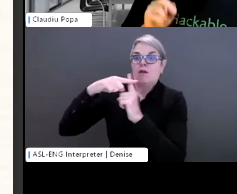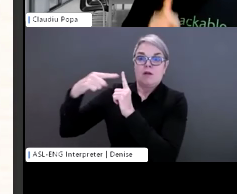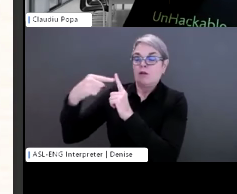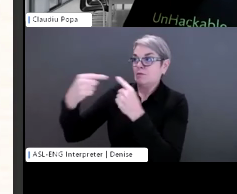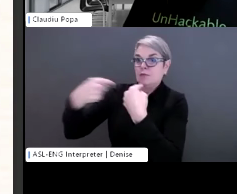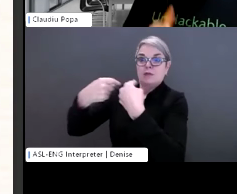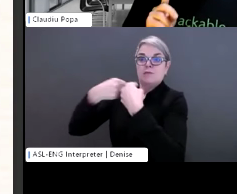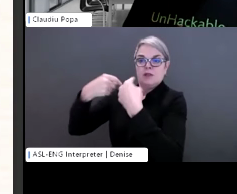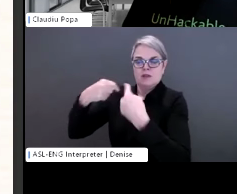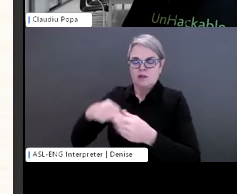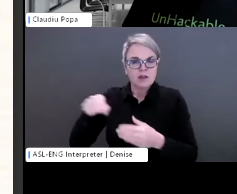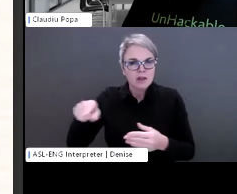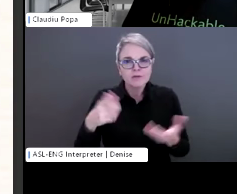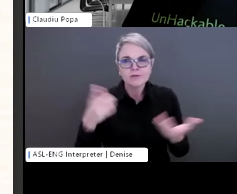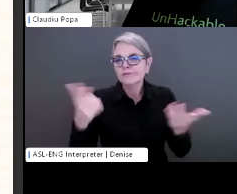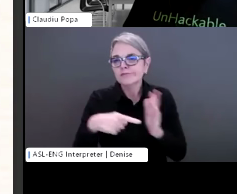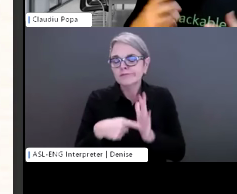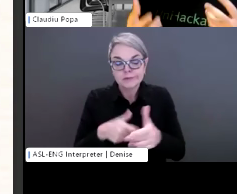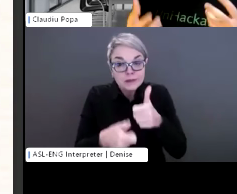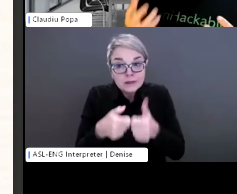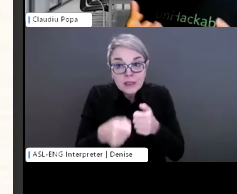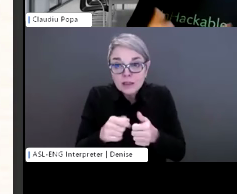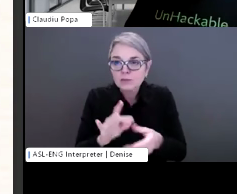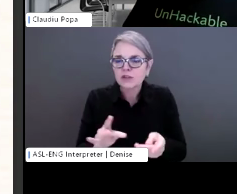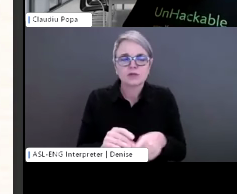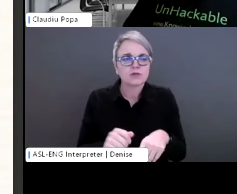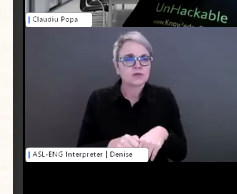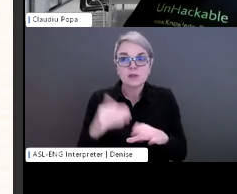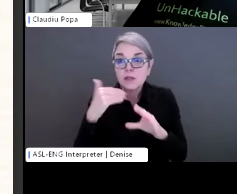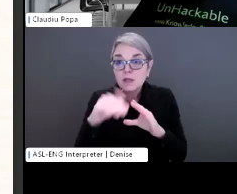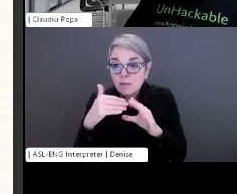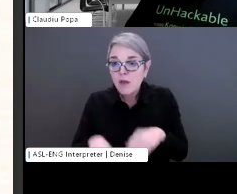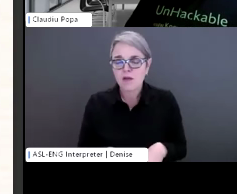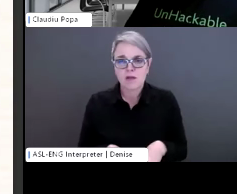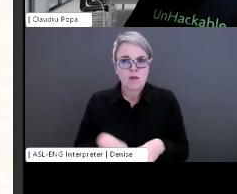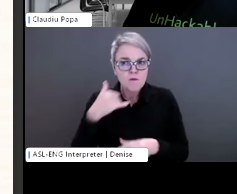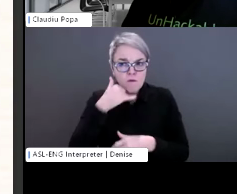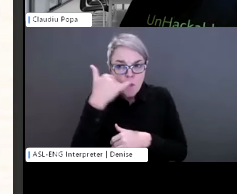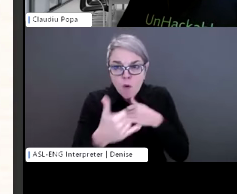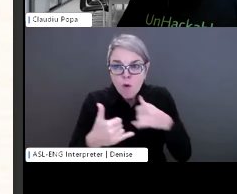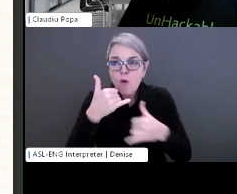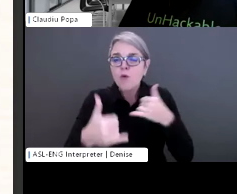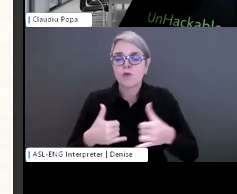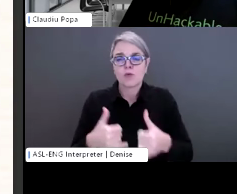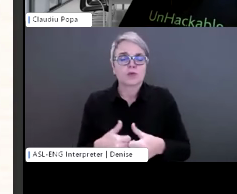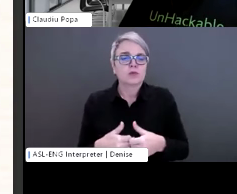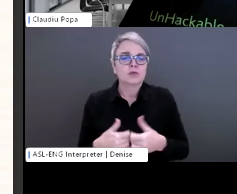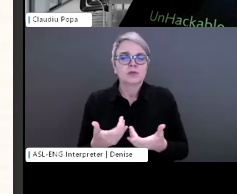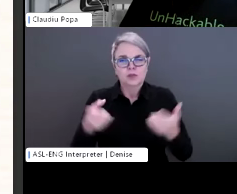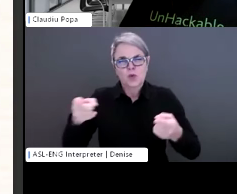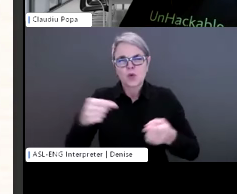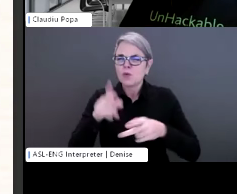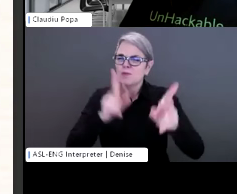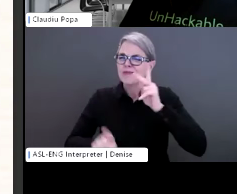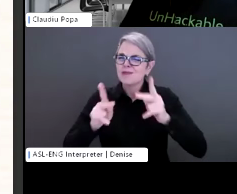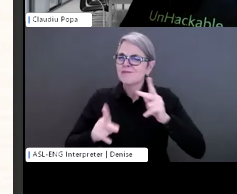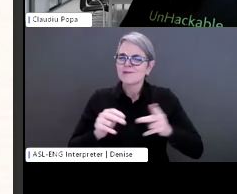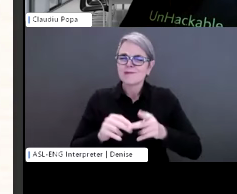and emails and phone and so on. So depending on where somebody falls in that